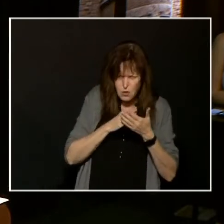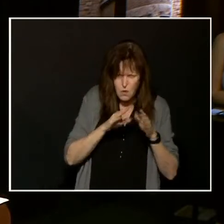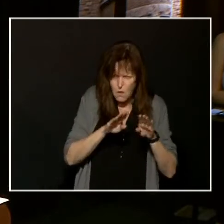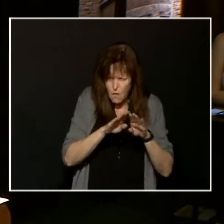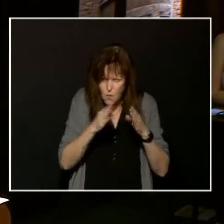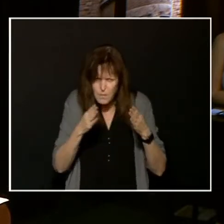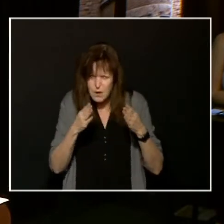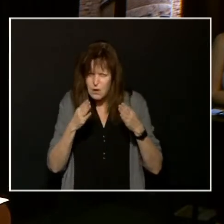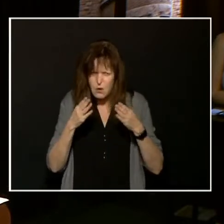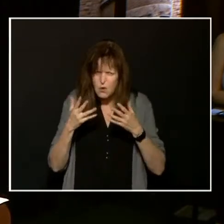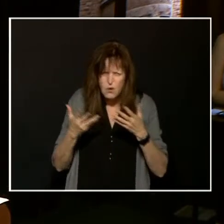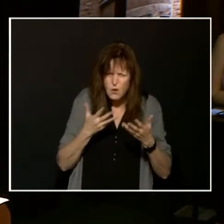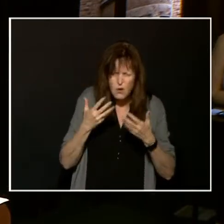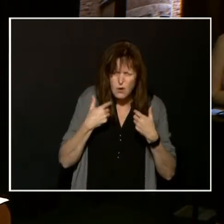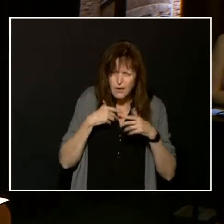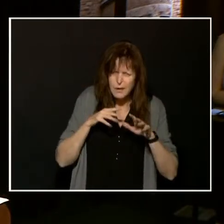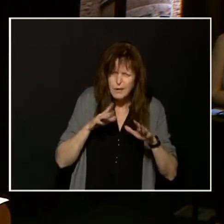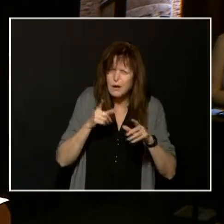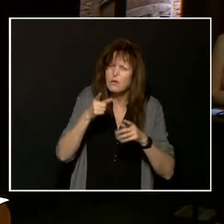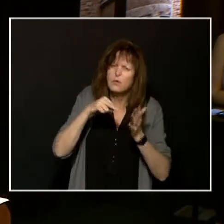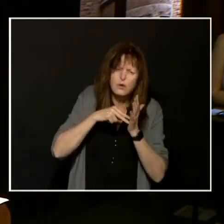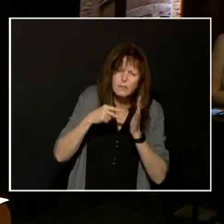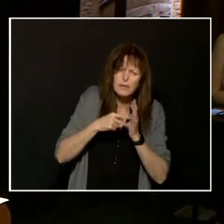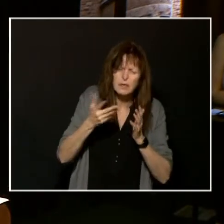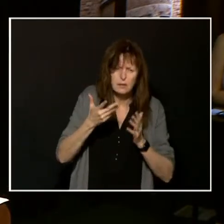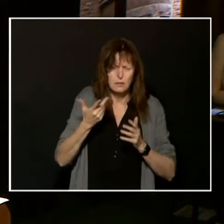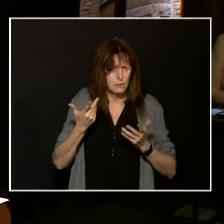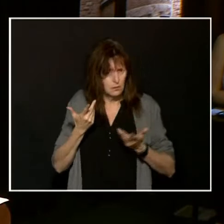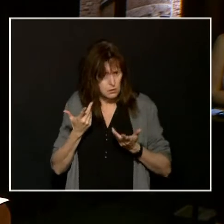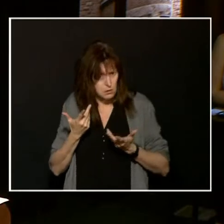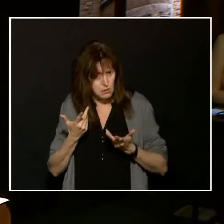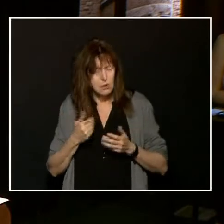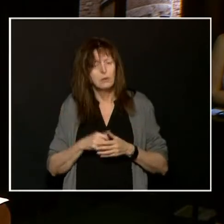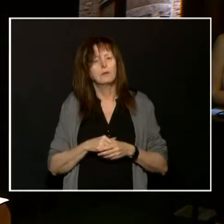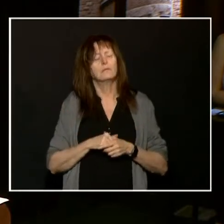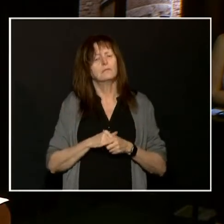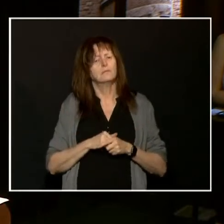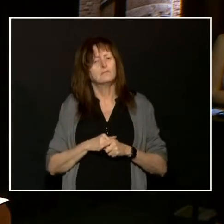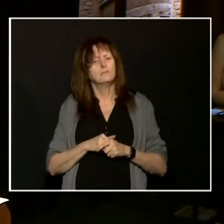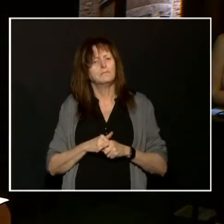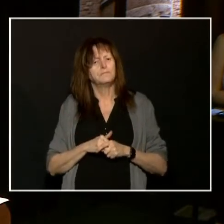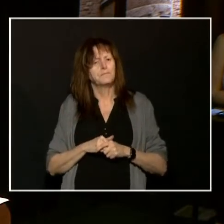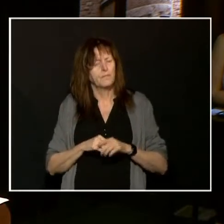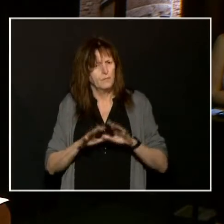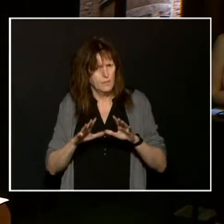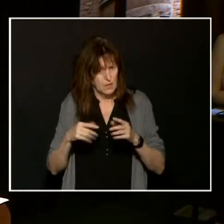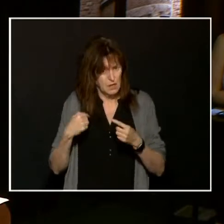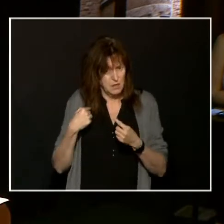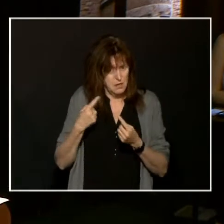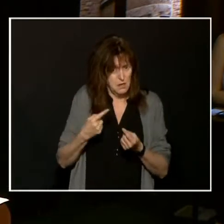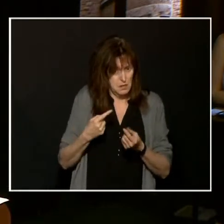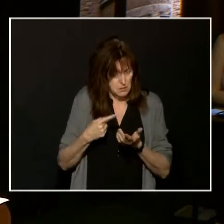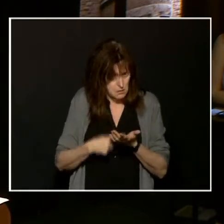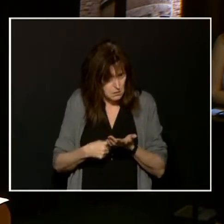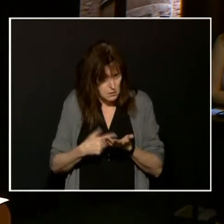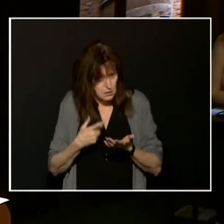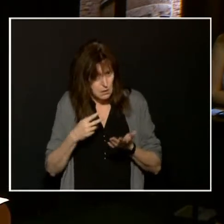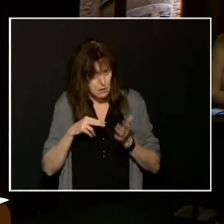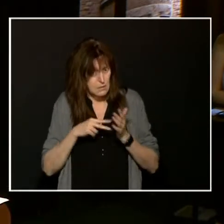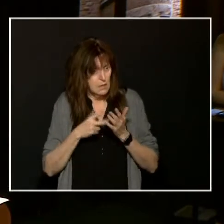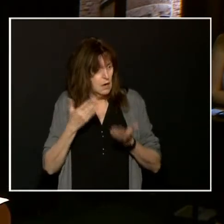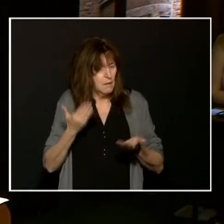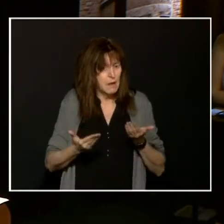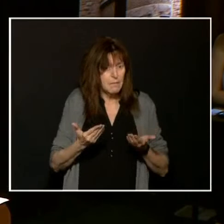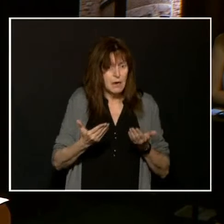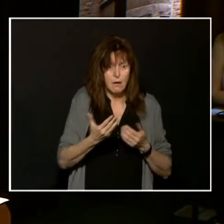Are we talking about sort of what's been talked about? So maybe some outdoor activities,